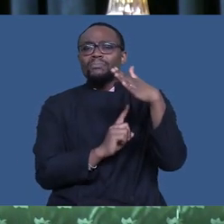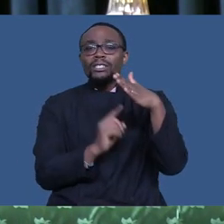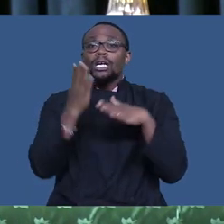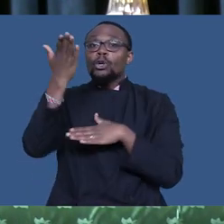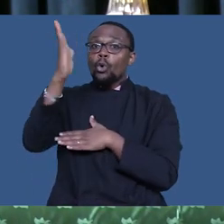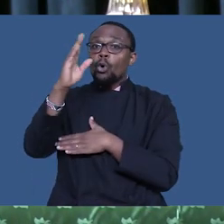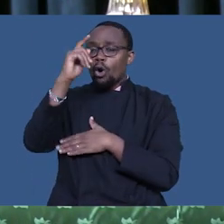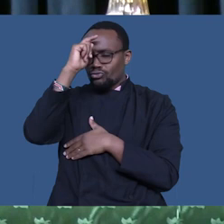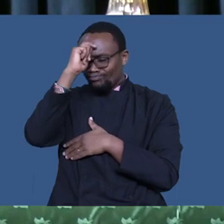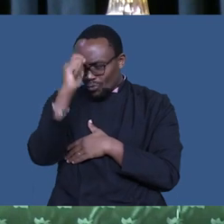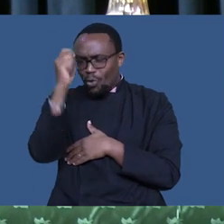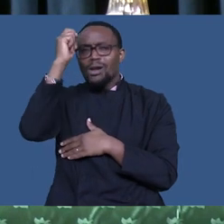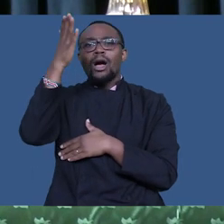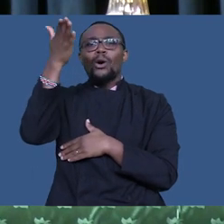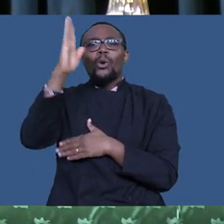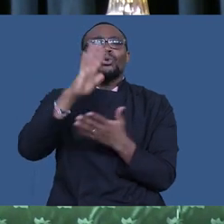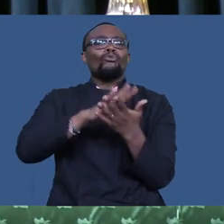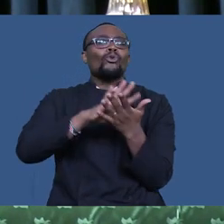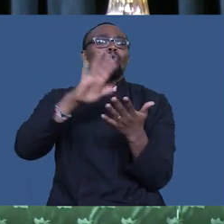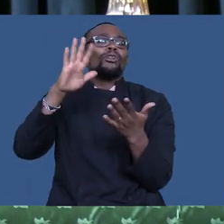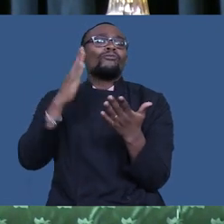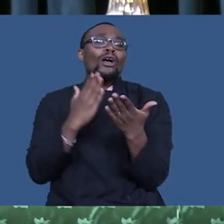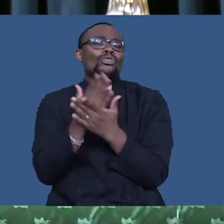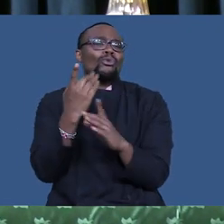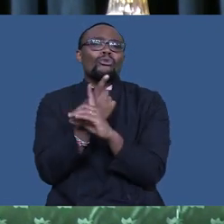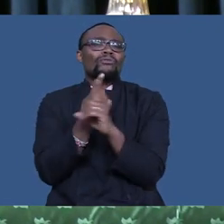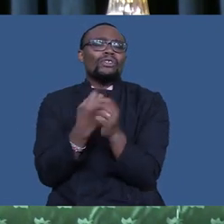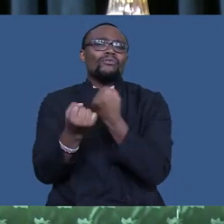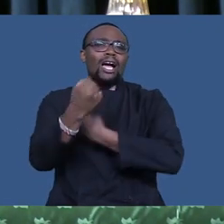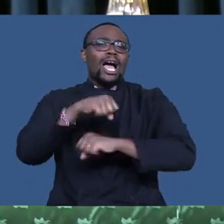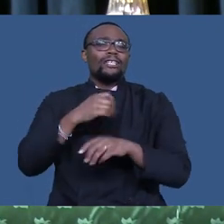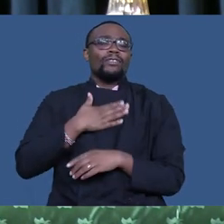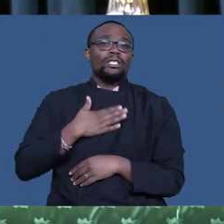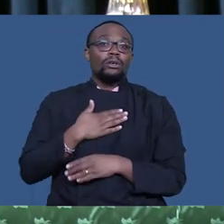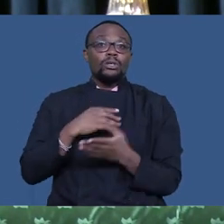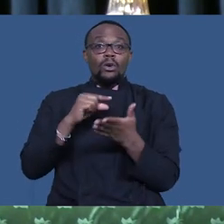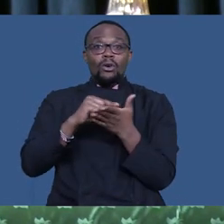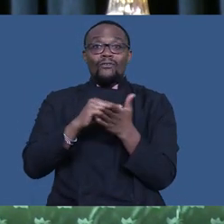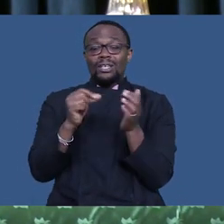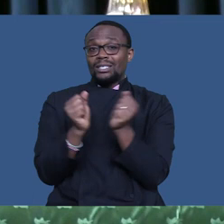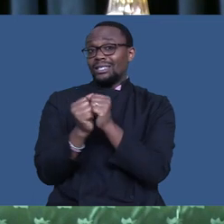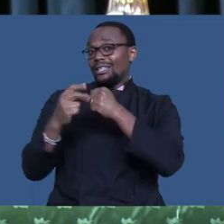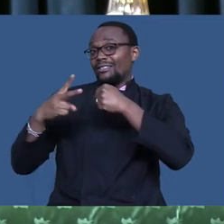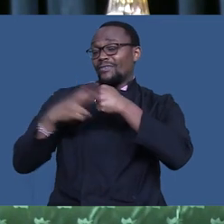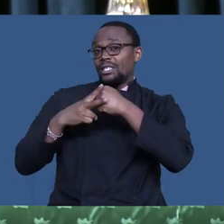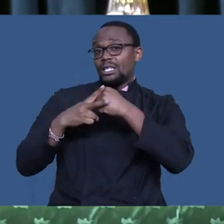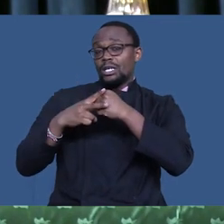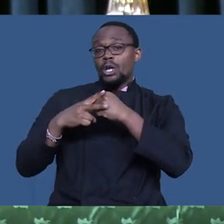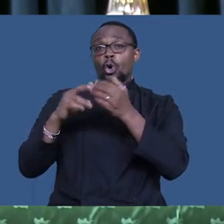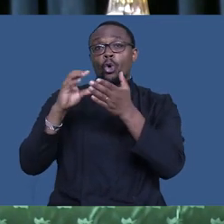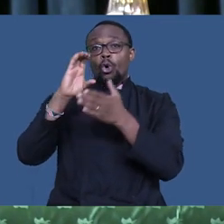honored and glorified. In verse 17 of Colossians chapter